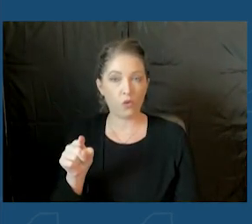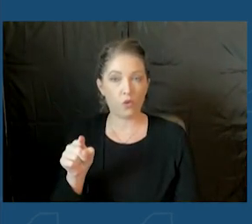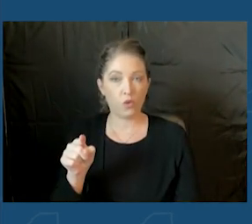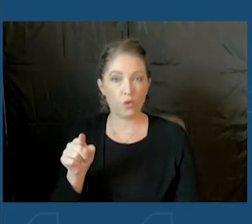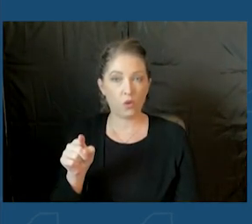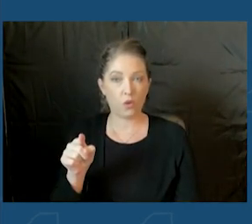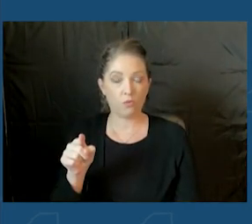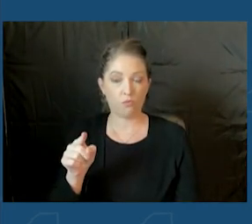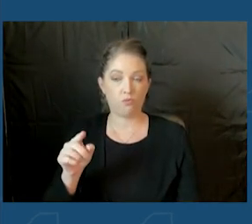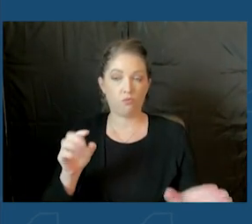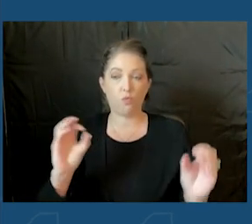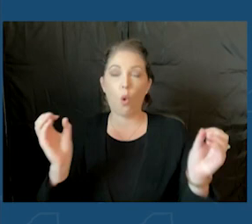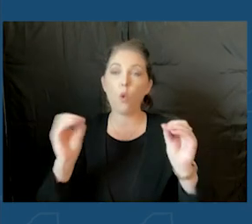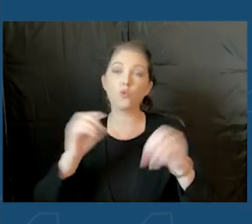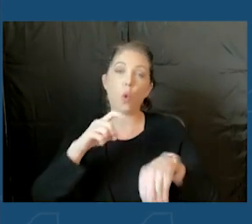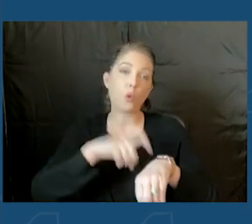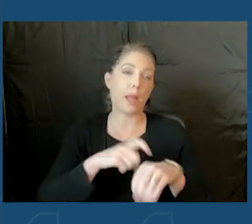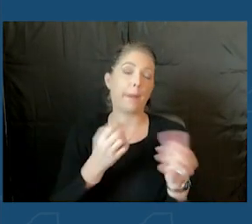no time